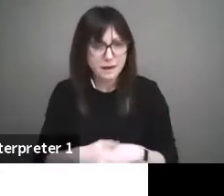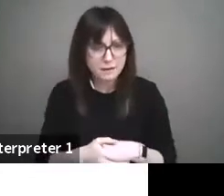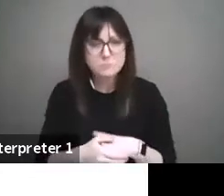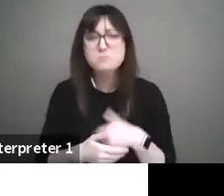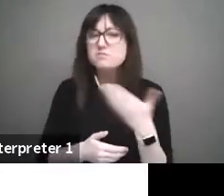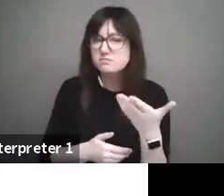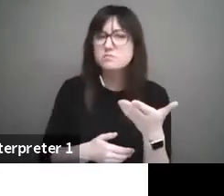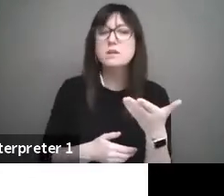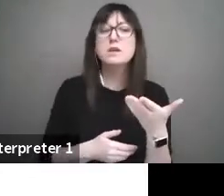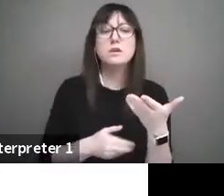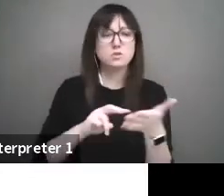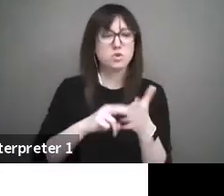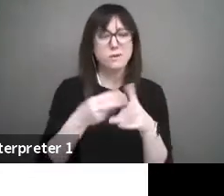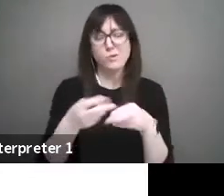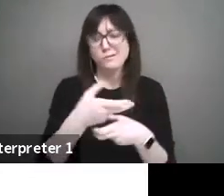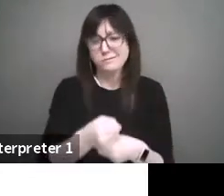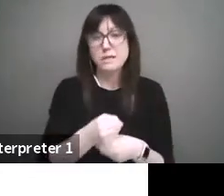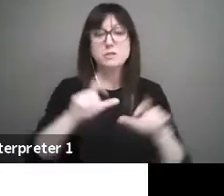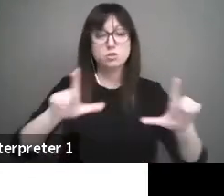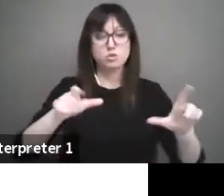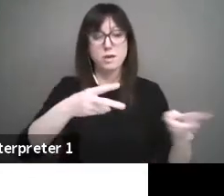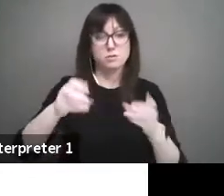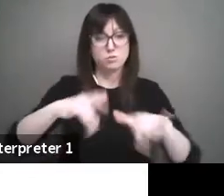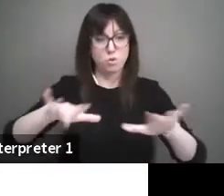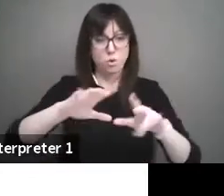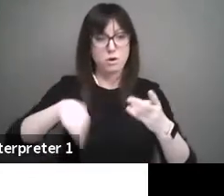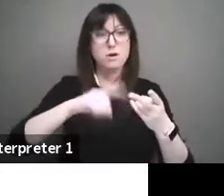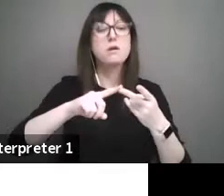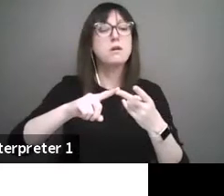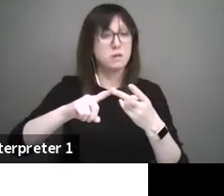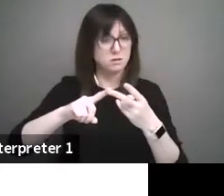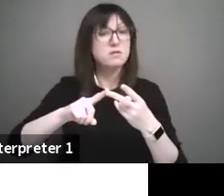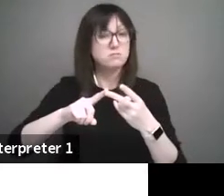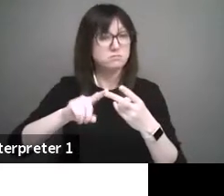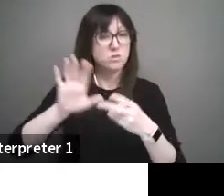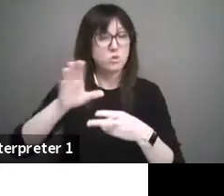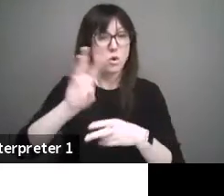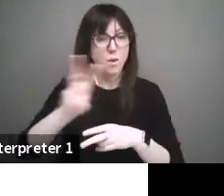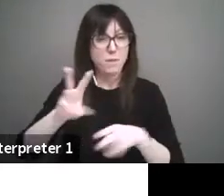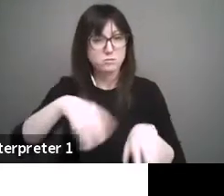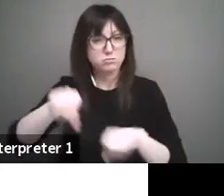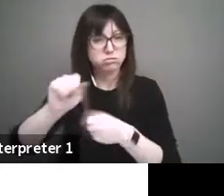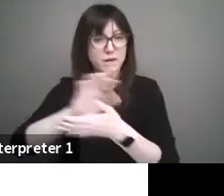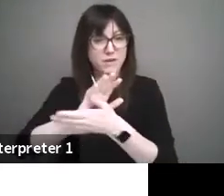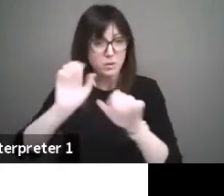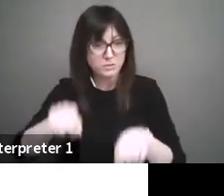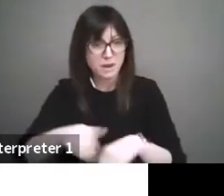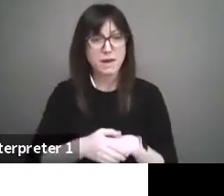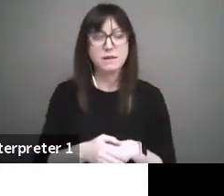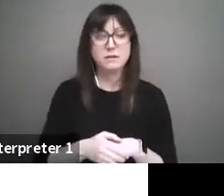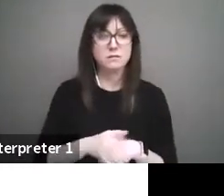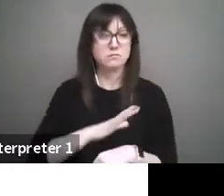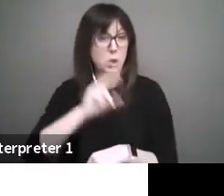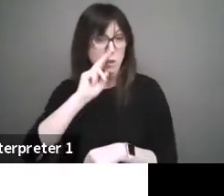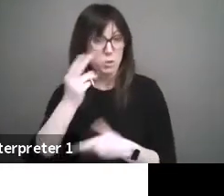recap, Vidyard is a screen recorder. We will host videos on your company's webpage. We have a unique way to communicate